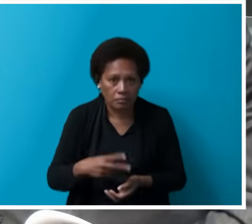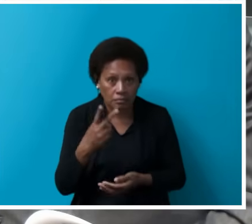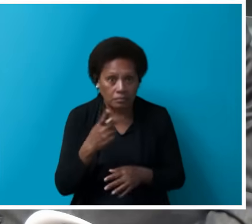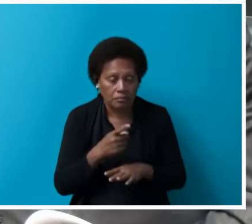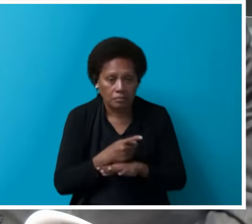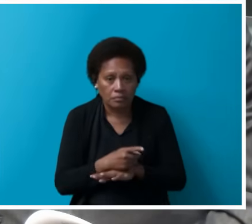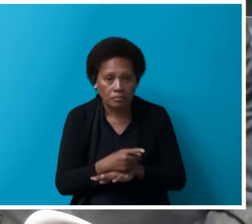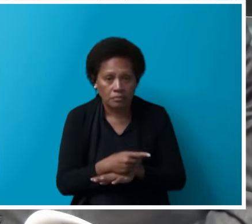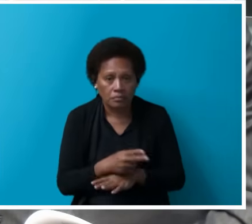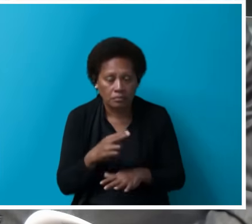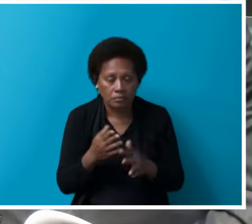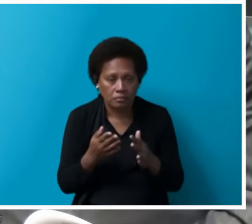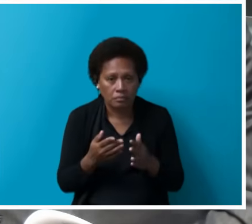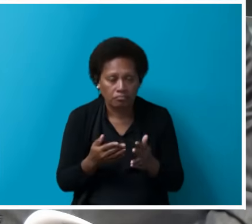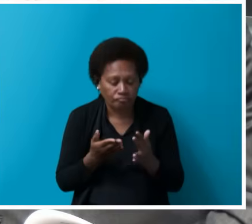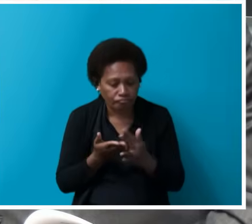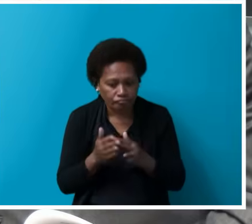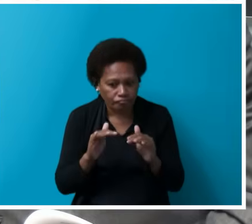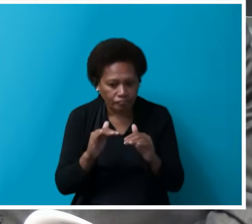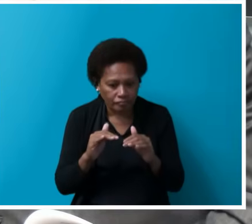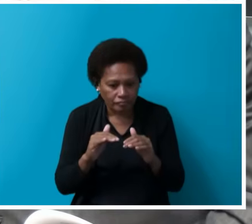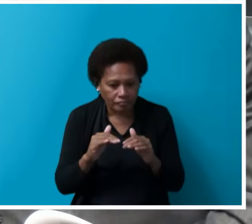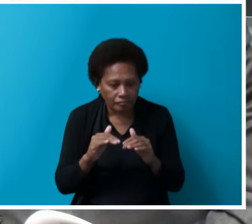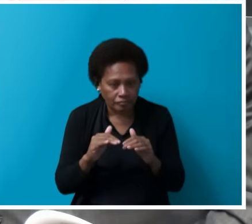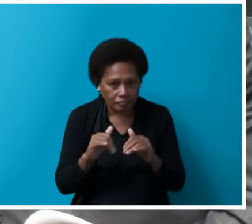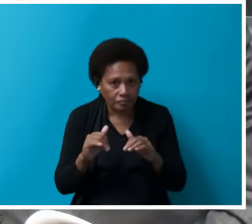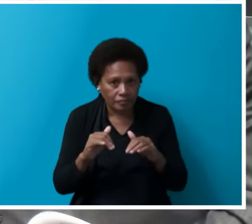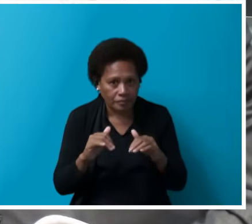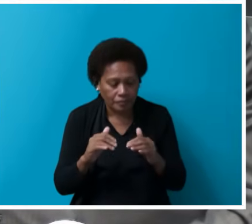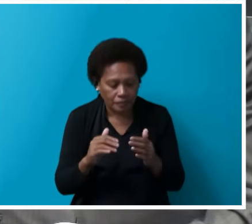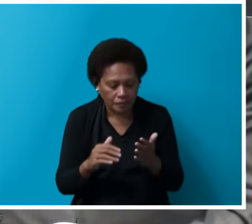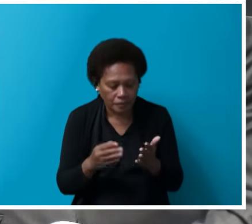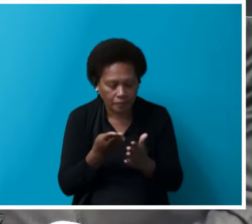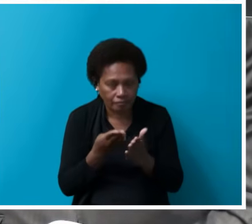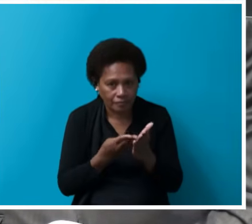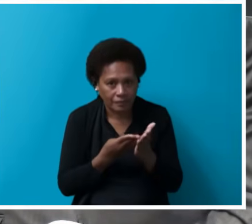to go through the budget and all he could come up with was a lollipop.